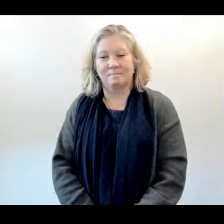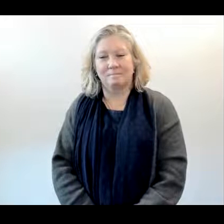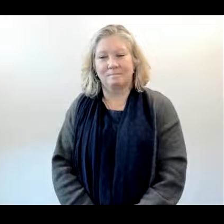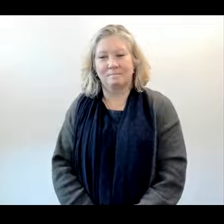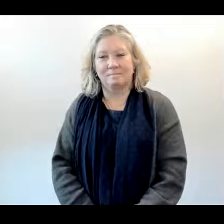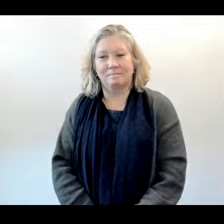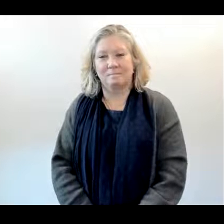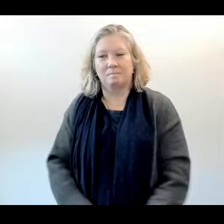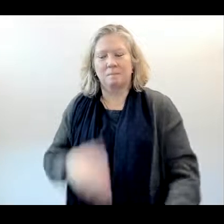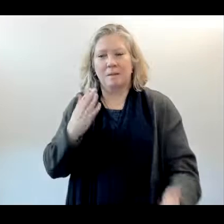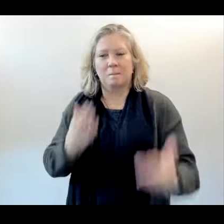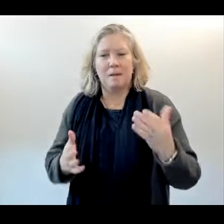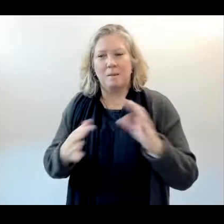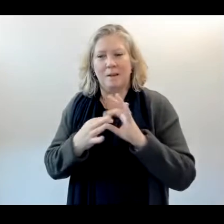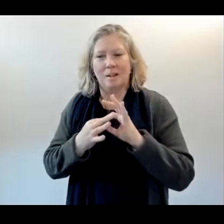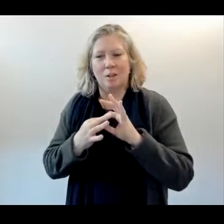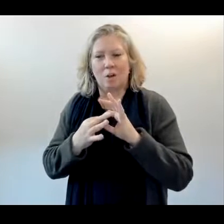Maybe we lost him.